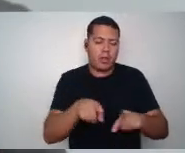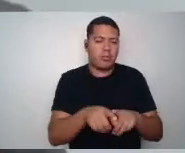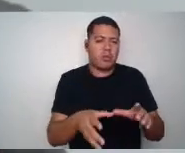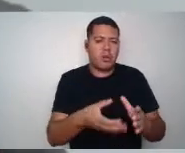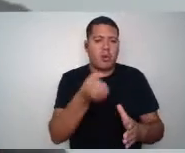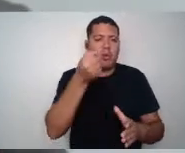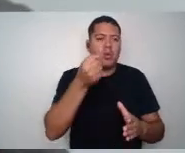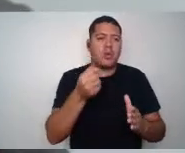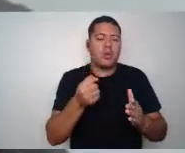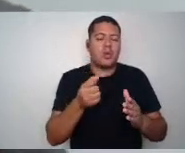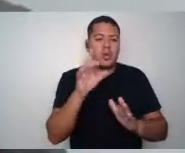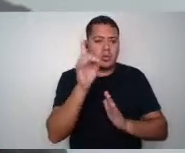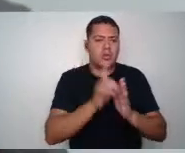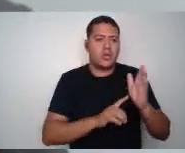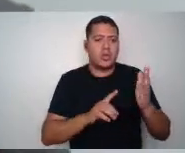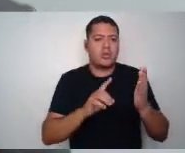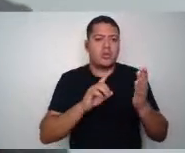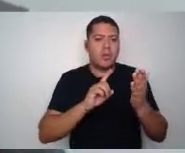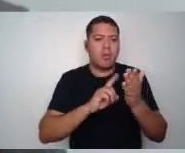to